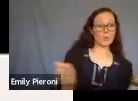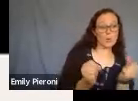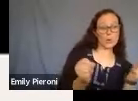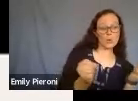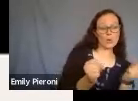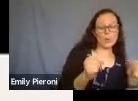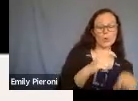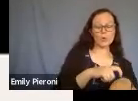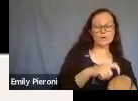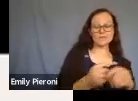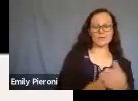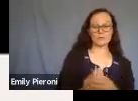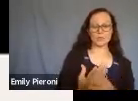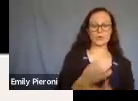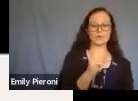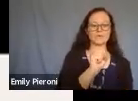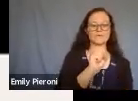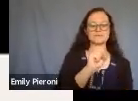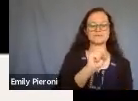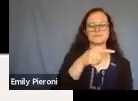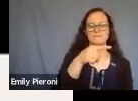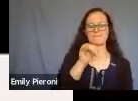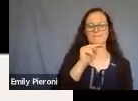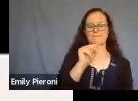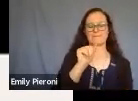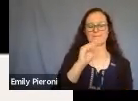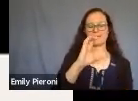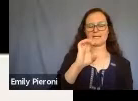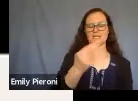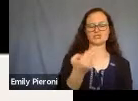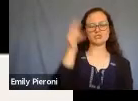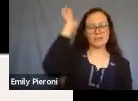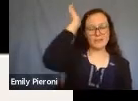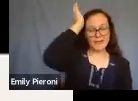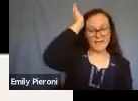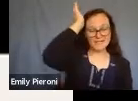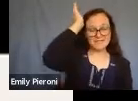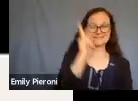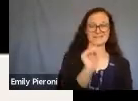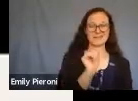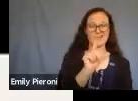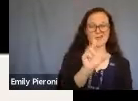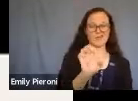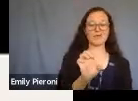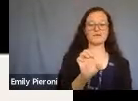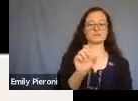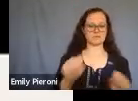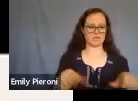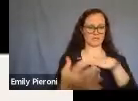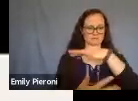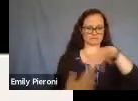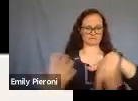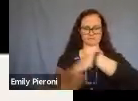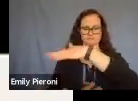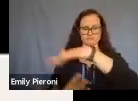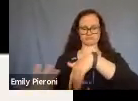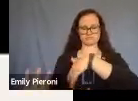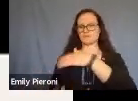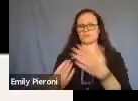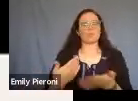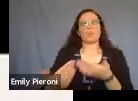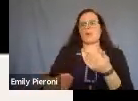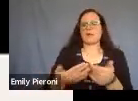or kale or lettuce, you can grow year round. So it's really kind of a combination of crop selection